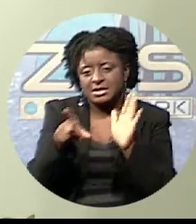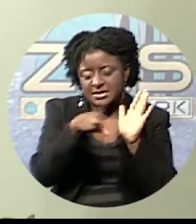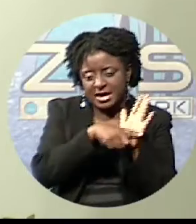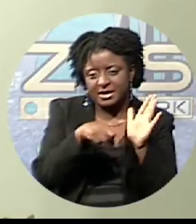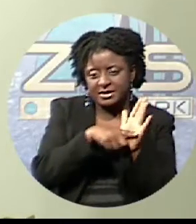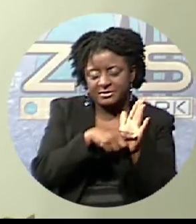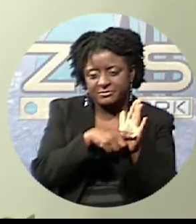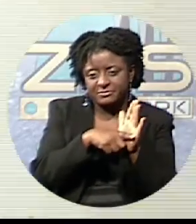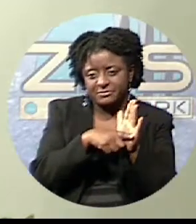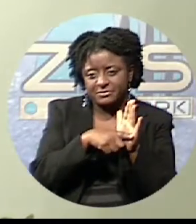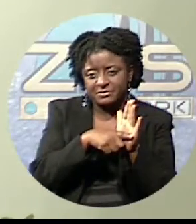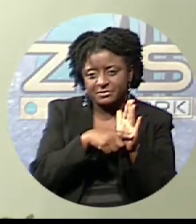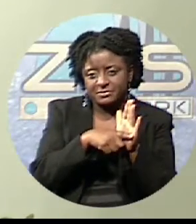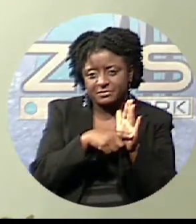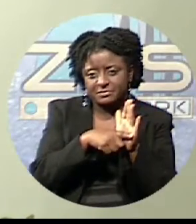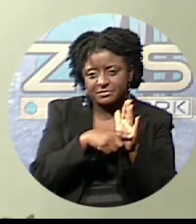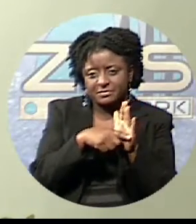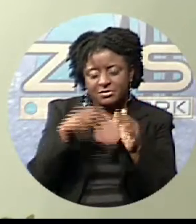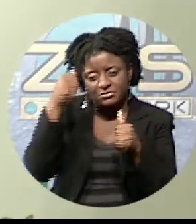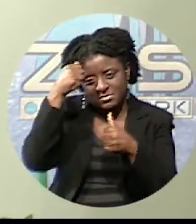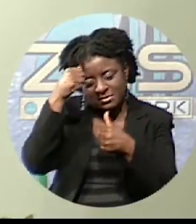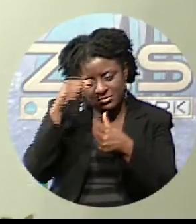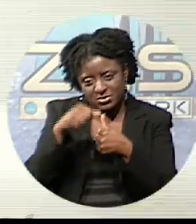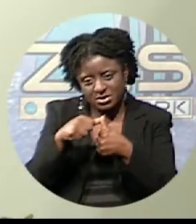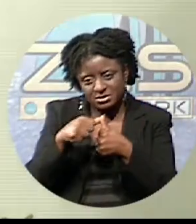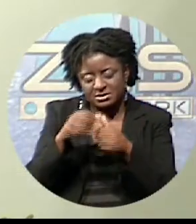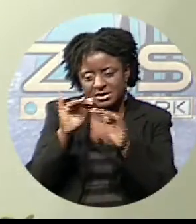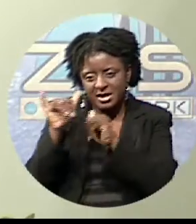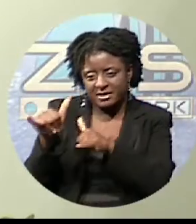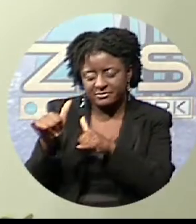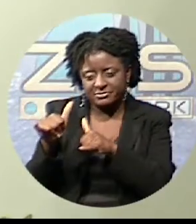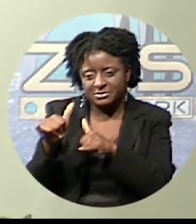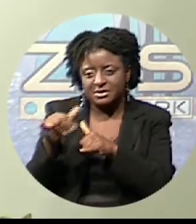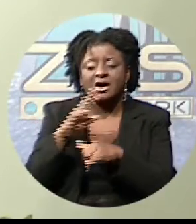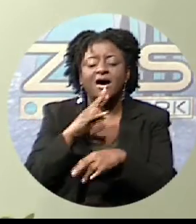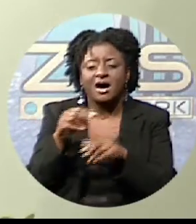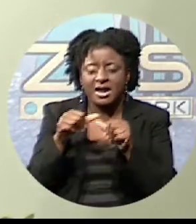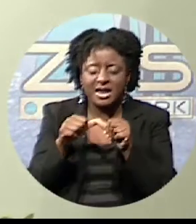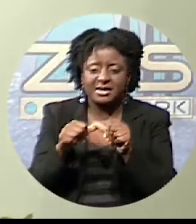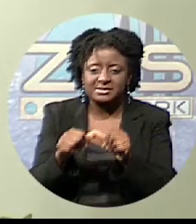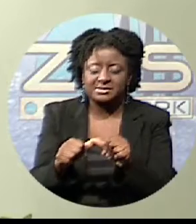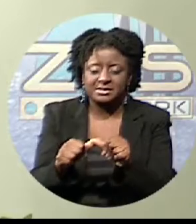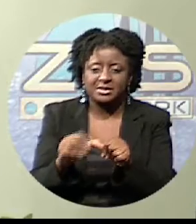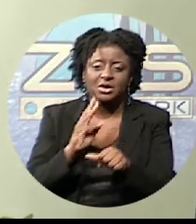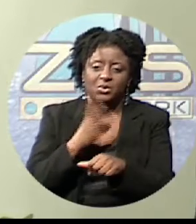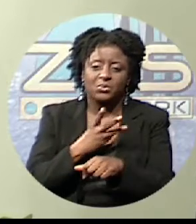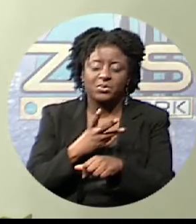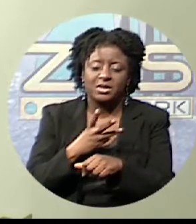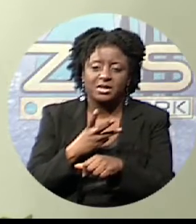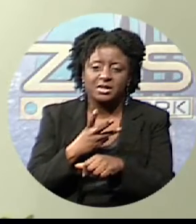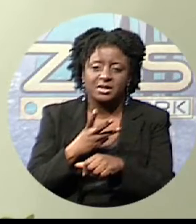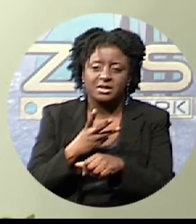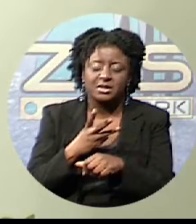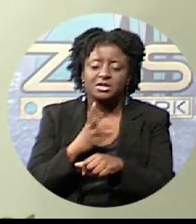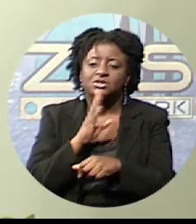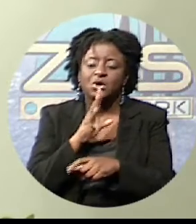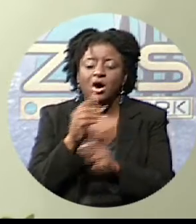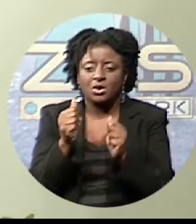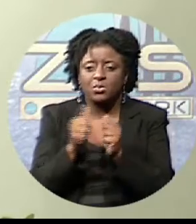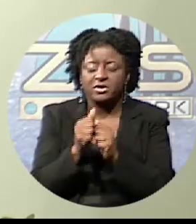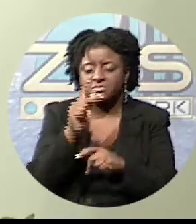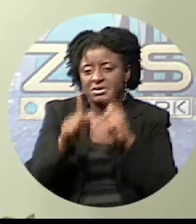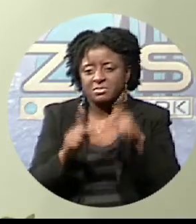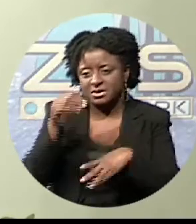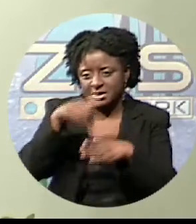long lines are immediate and lasting. We had to determine the way forward. So we consulted with stakeholders in the Ministry